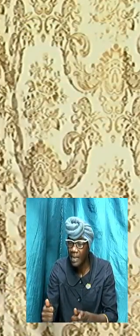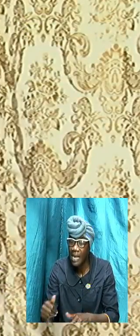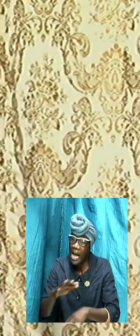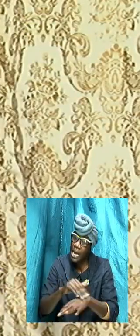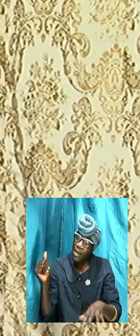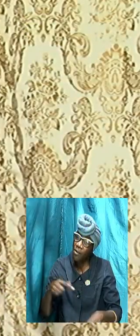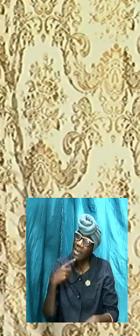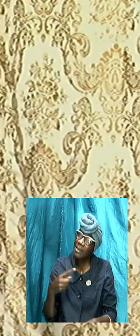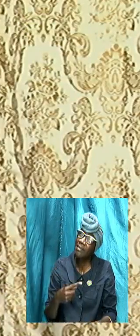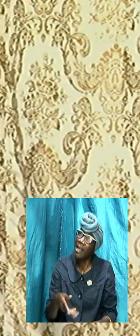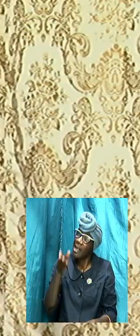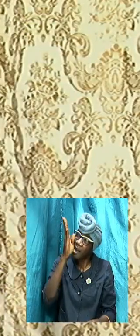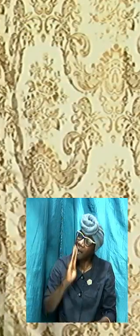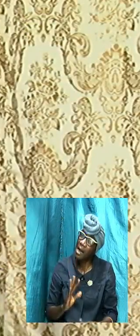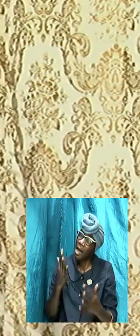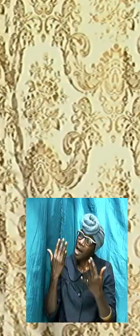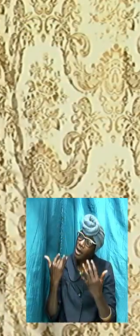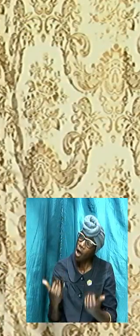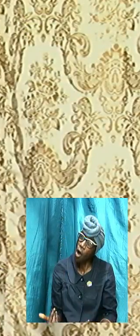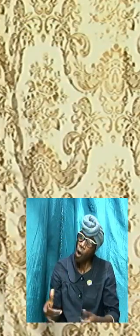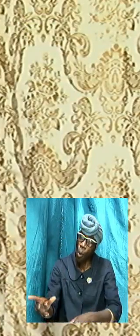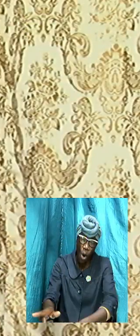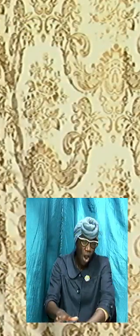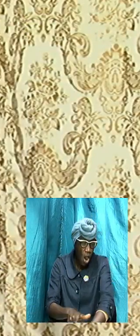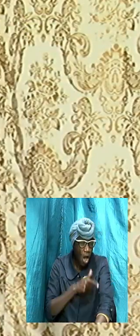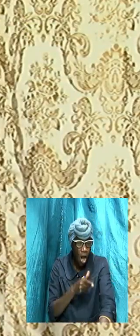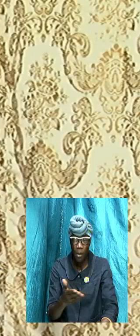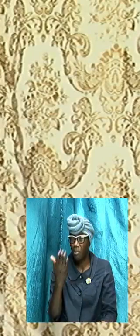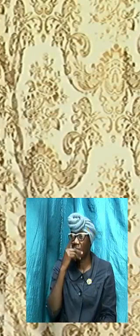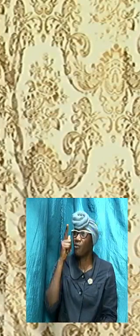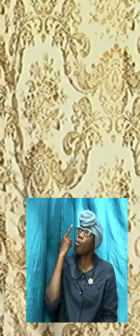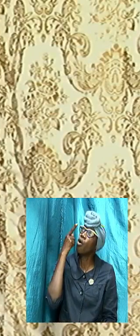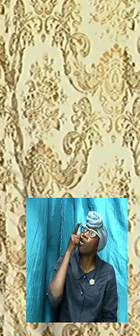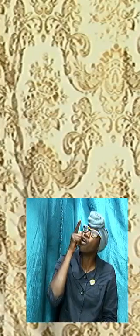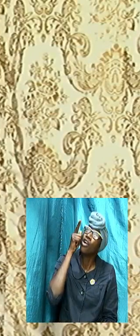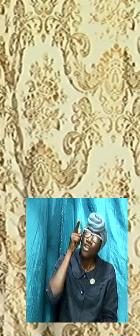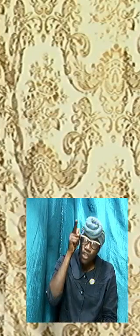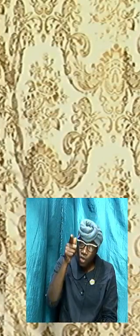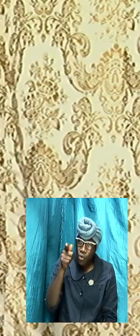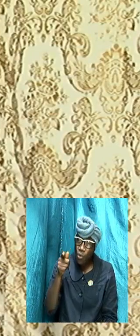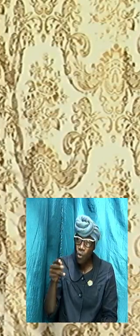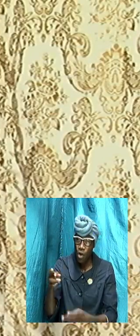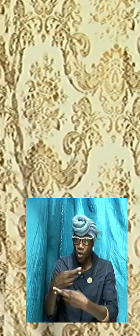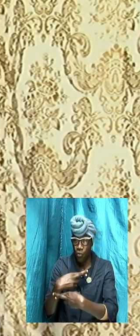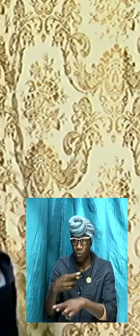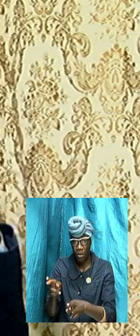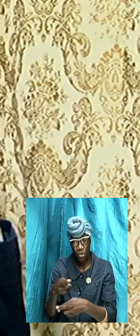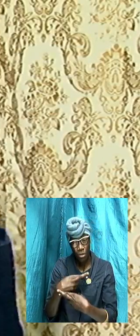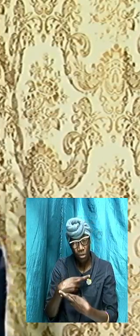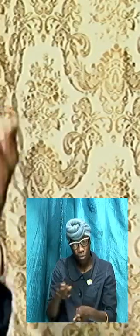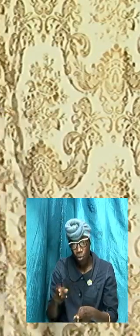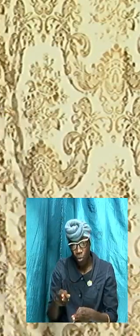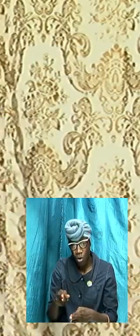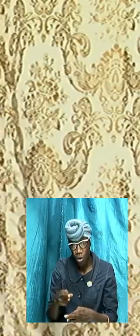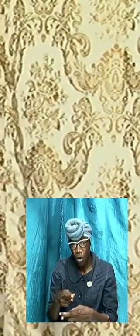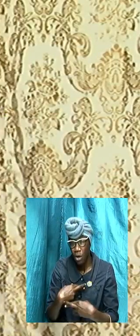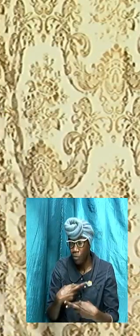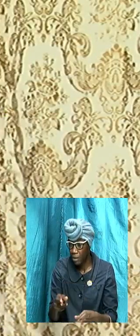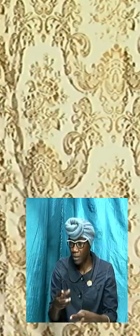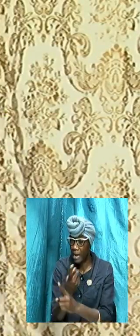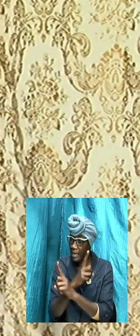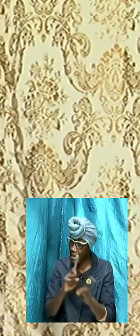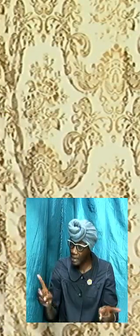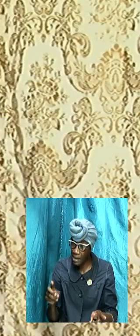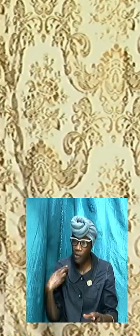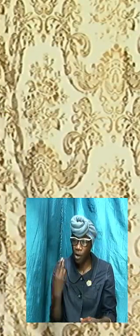question that we're asking, God, how long before you actually restore us? Amen. Before you actually redeem us or deliver